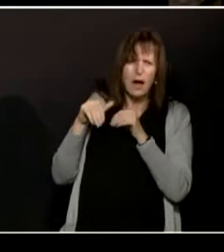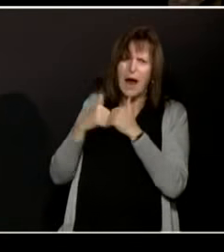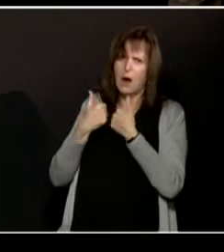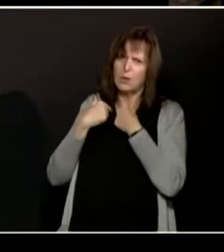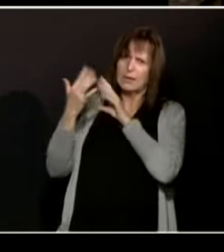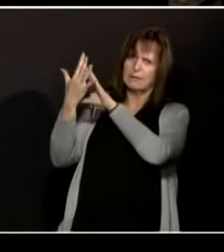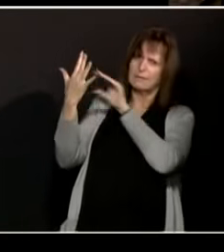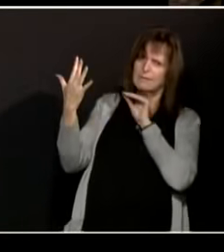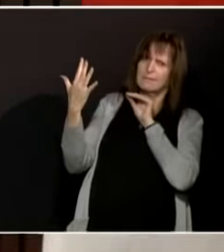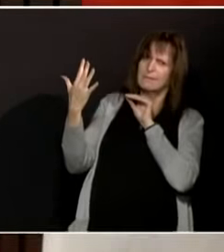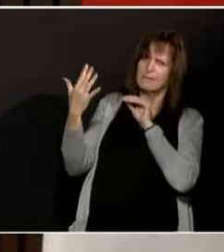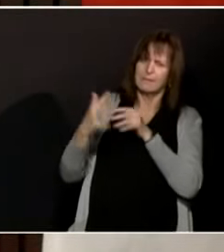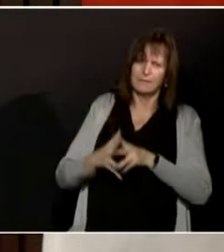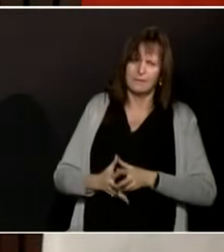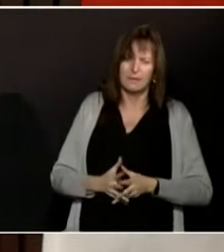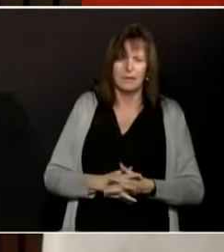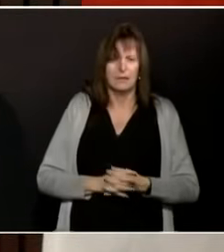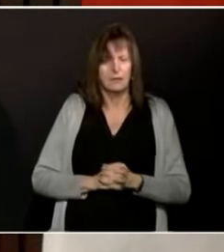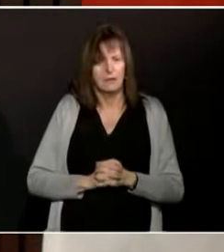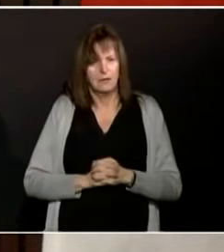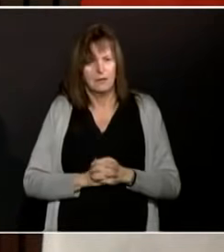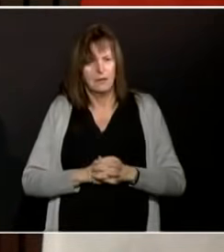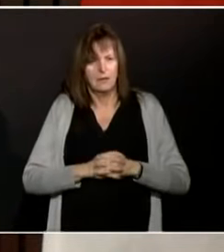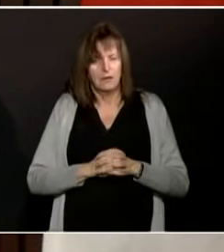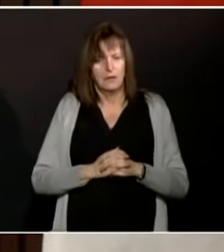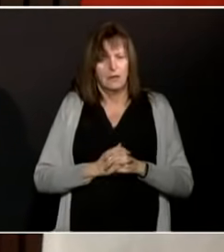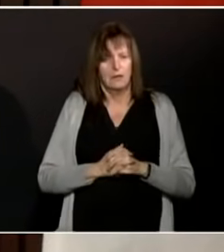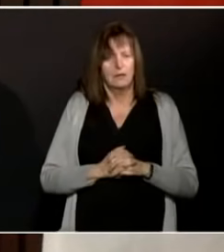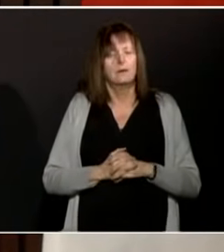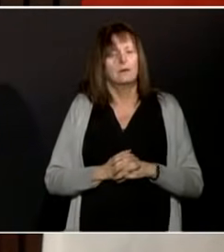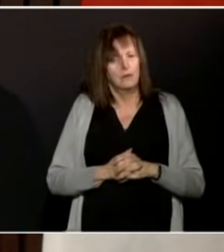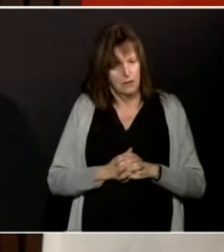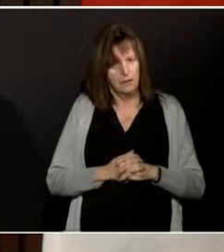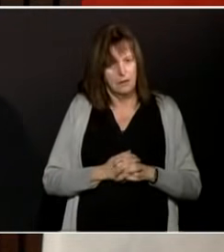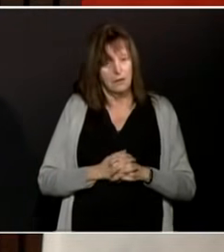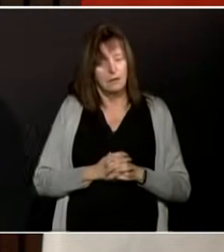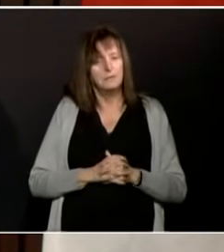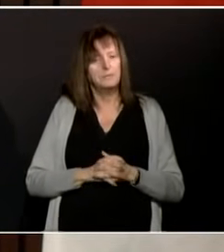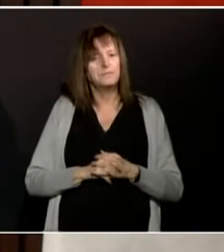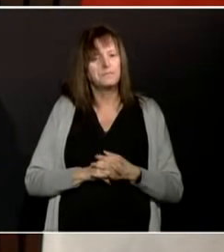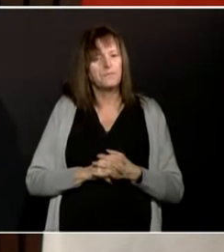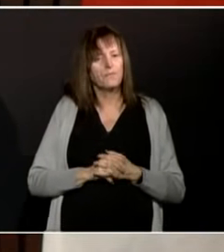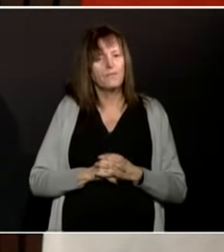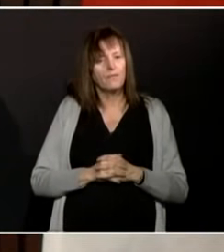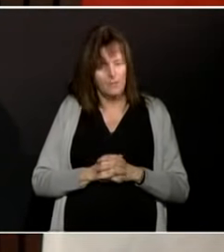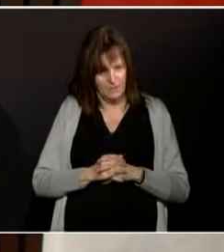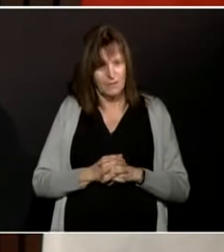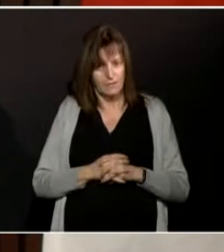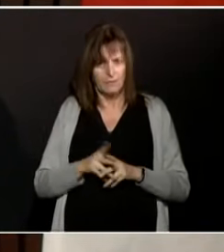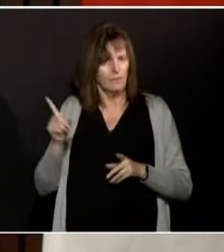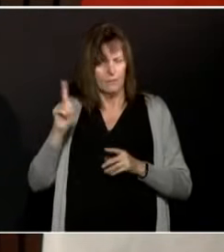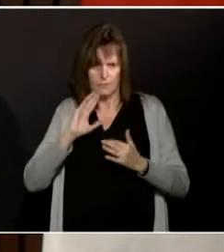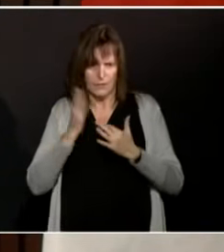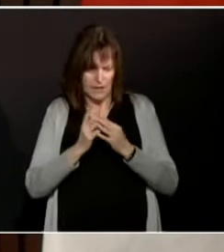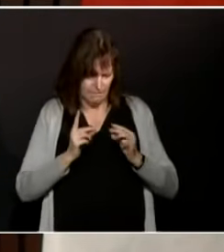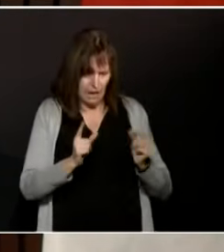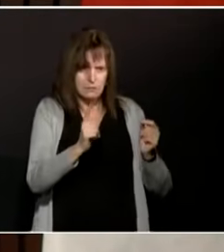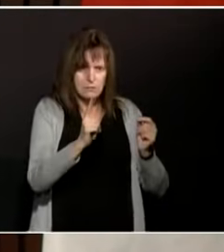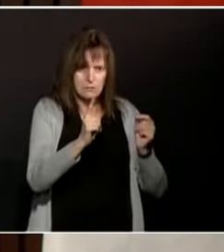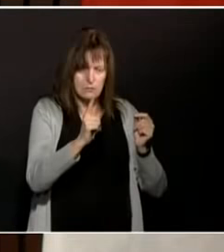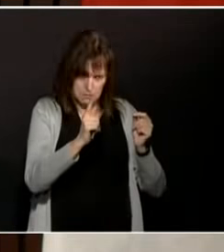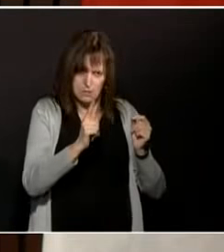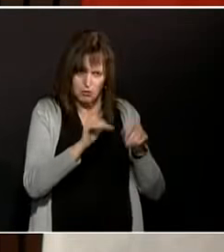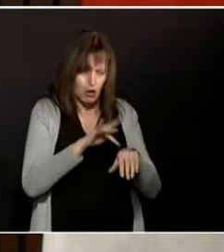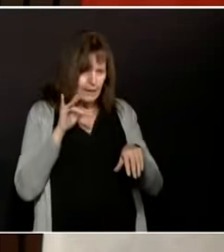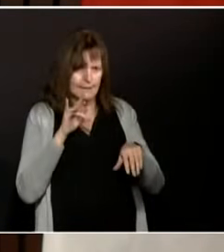Thanks. So, one of the things that I think they did, which is really important, is they intervened early. Thunder Bay, Dr. Williams, correct me if I'm wrong, but